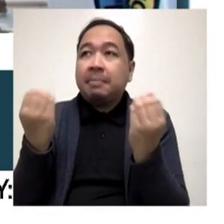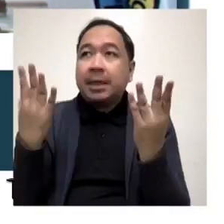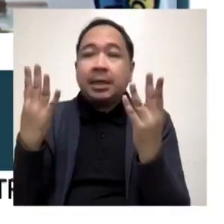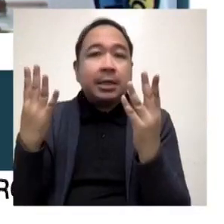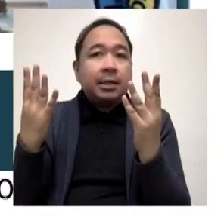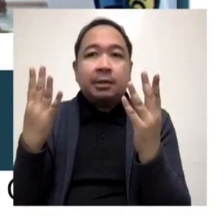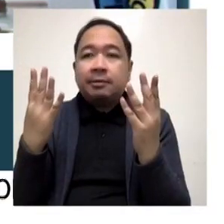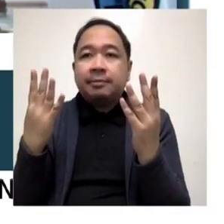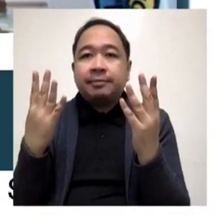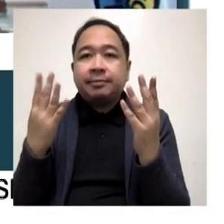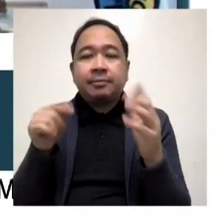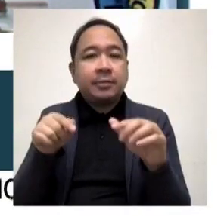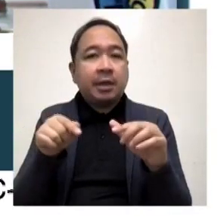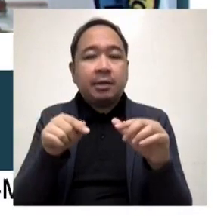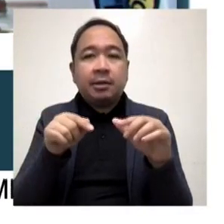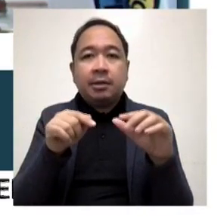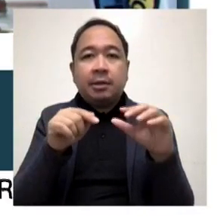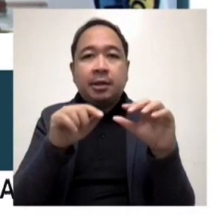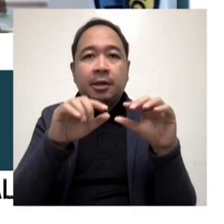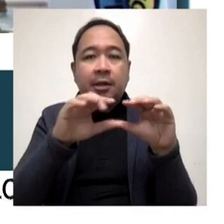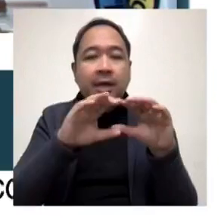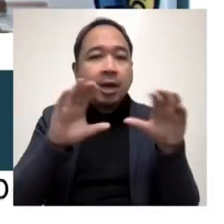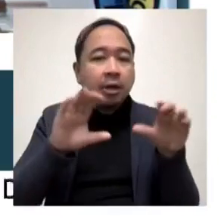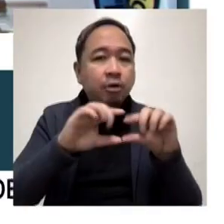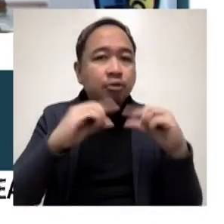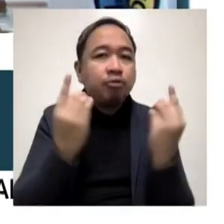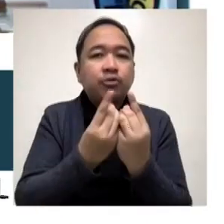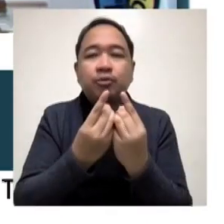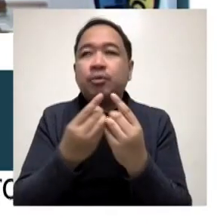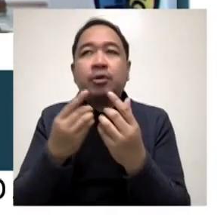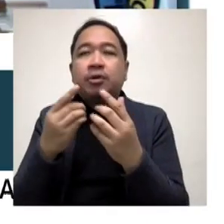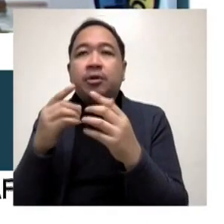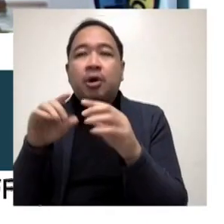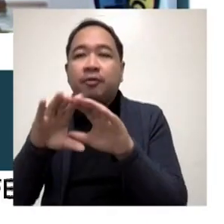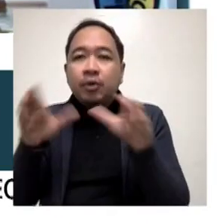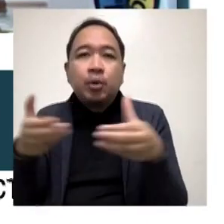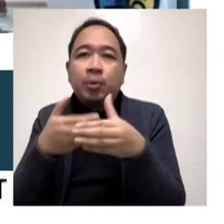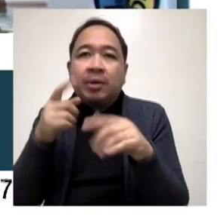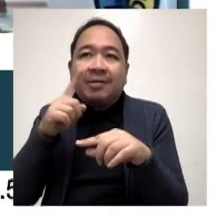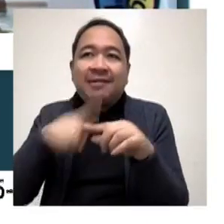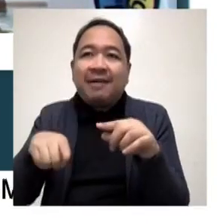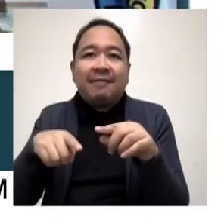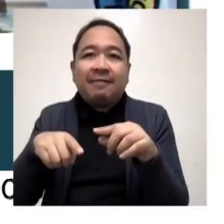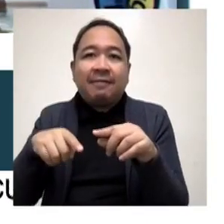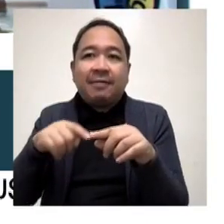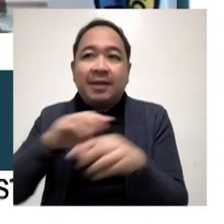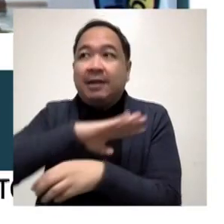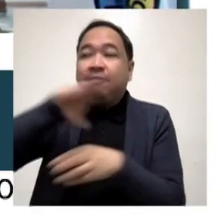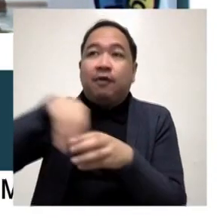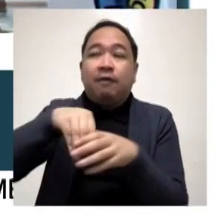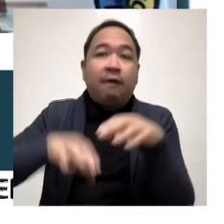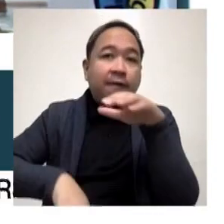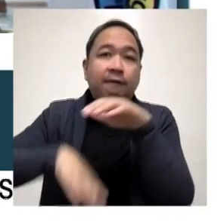cannot technically divulge into a full budget